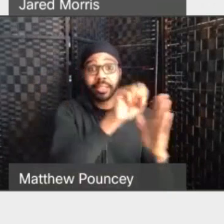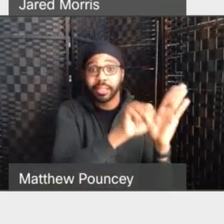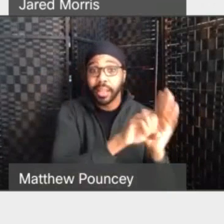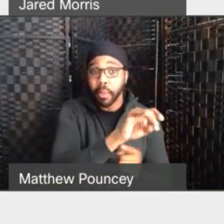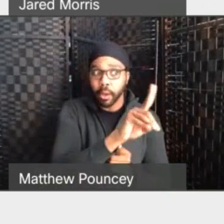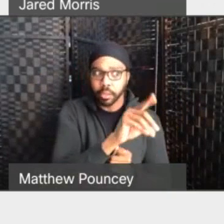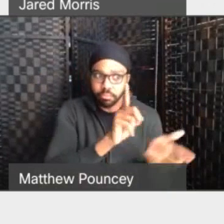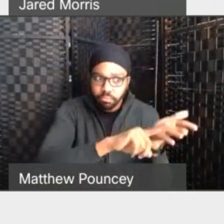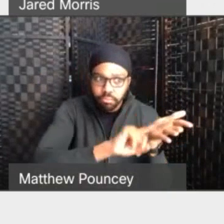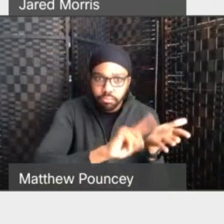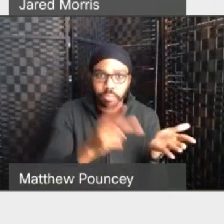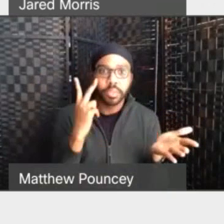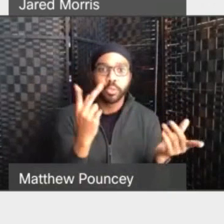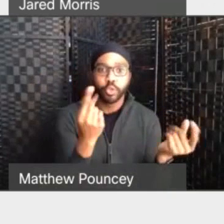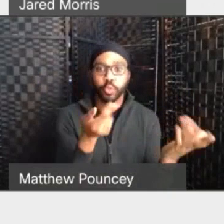live in Maryland.